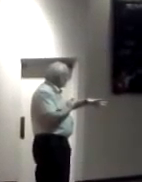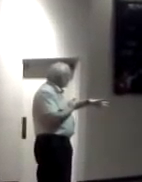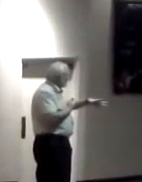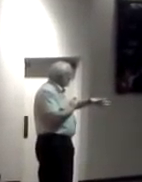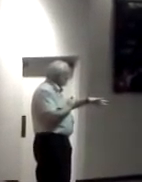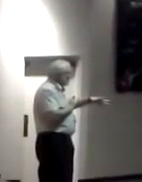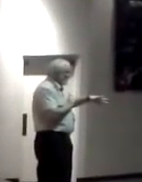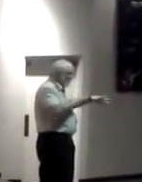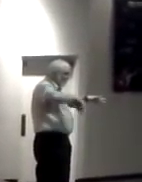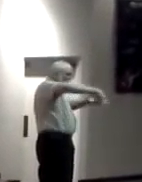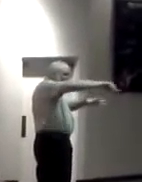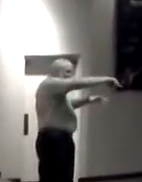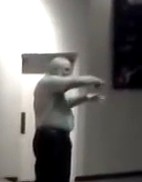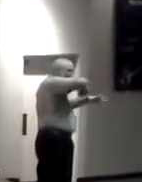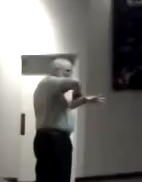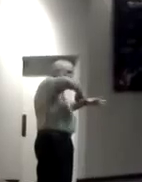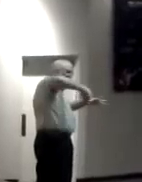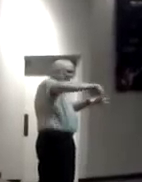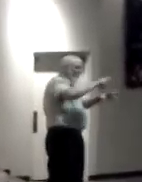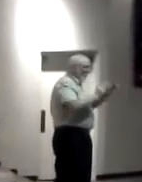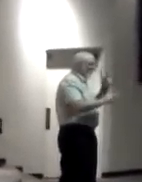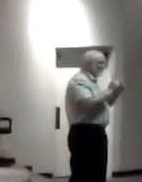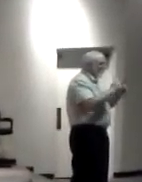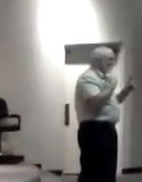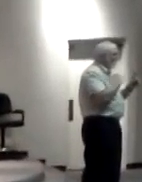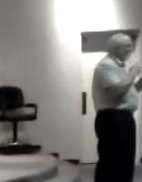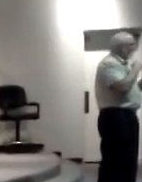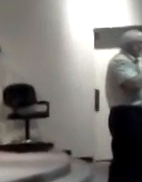circle of people who we talk to.